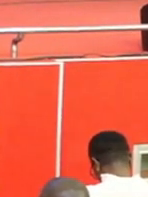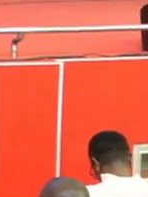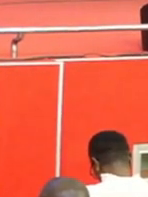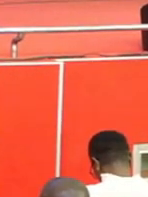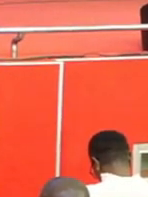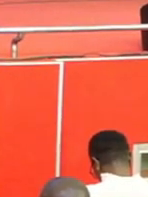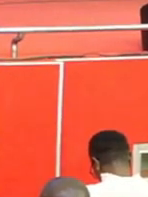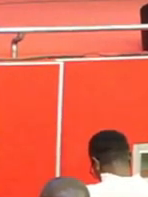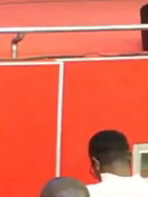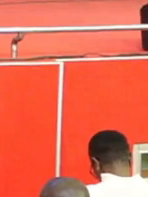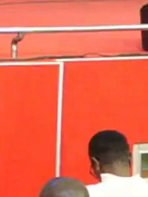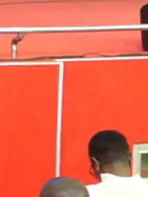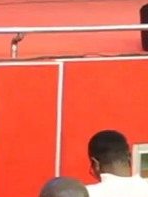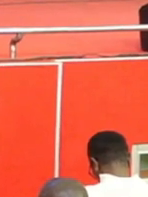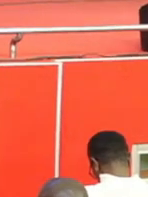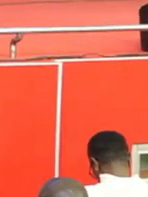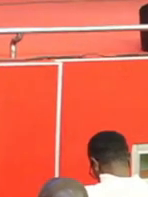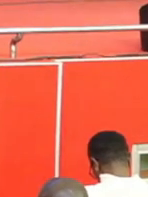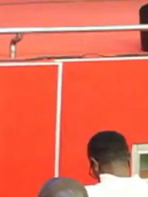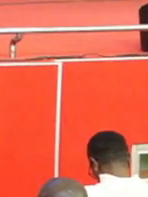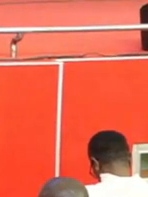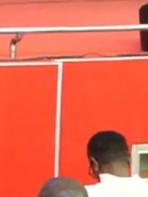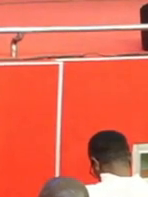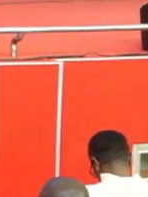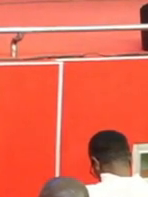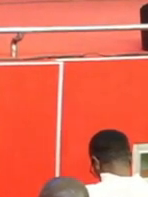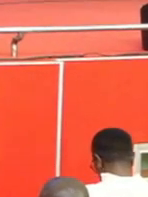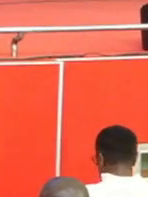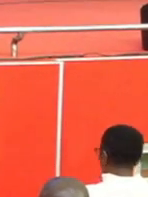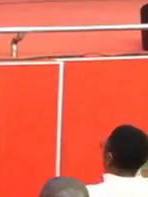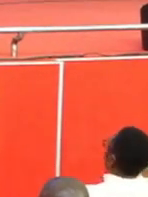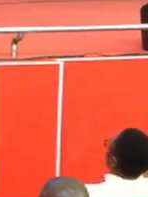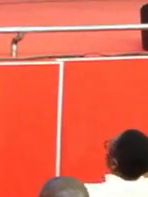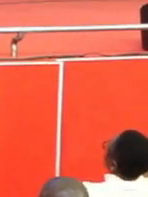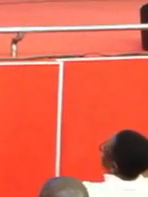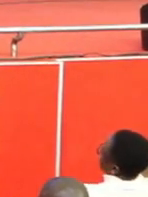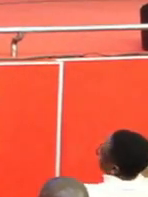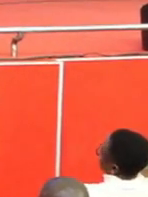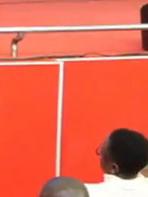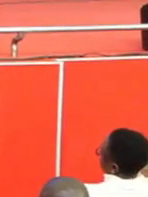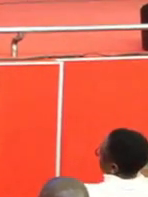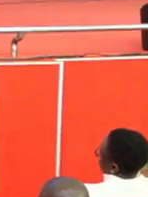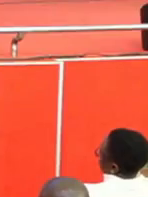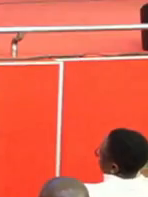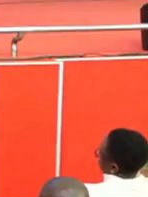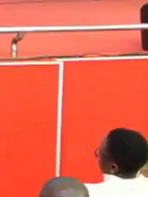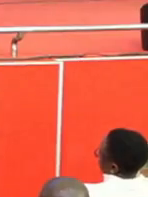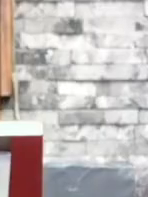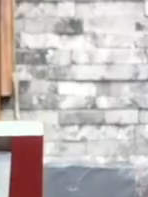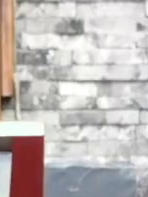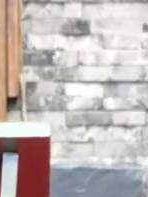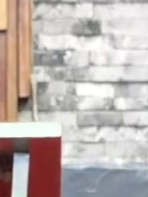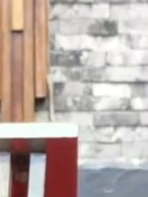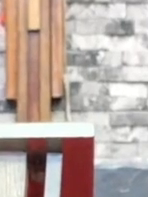sees a burning bush. Alafu ghafla kaona chaka ambalo lilikuwa linachomeka. A strange phenomena indeed. Jambo ambalo halikuwa la kawaida. And